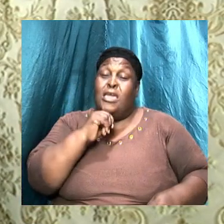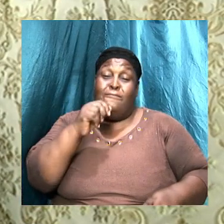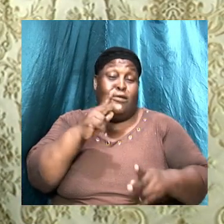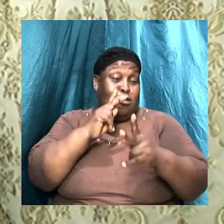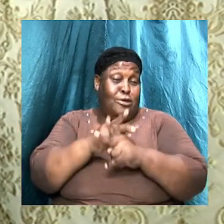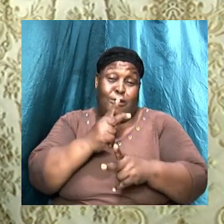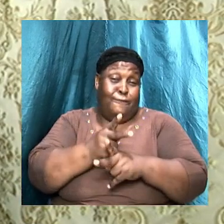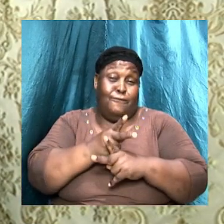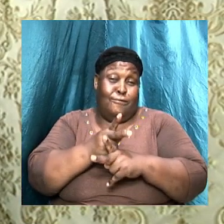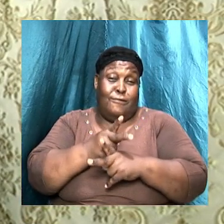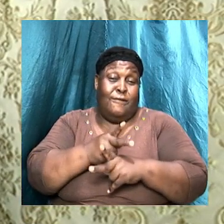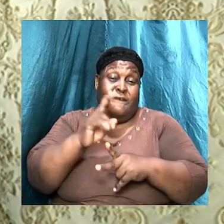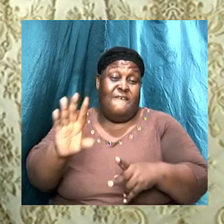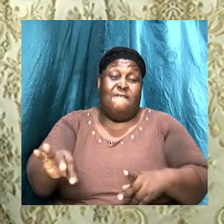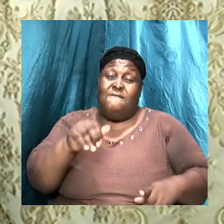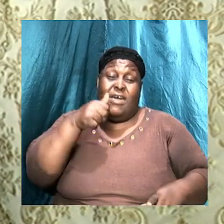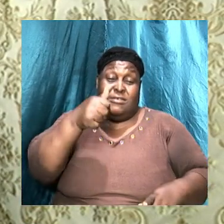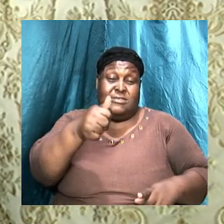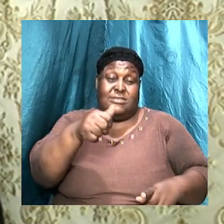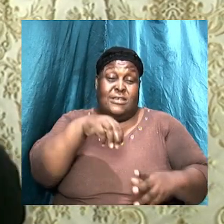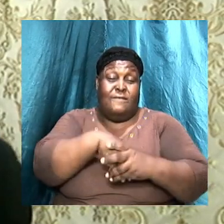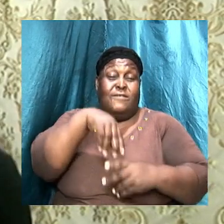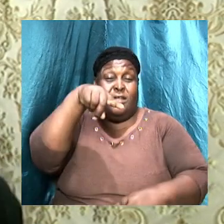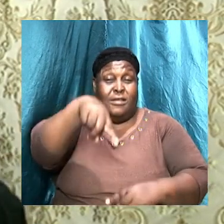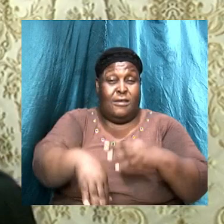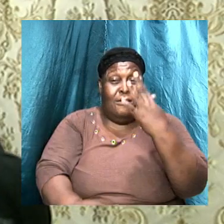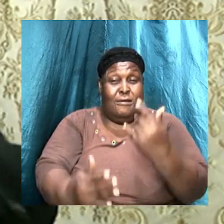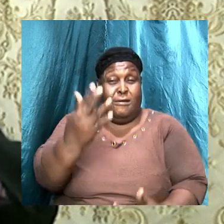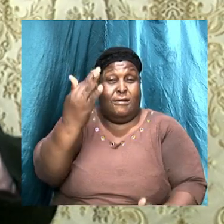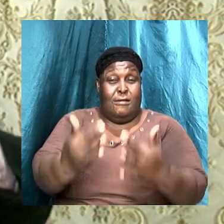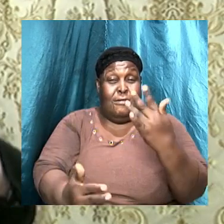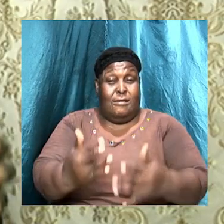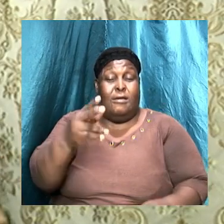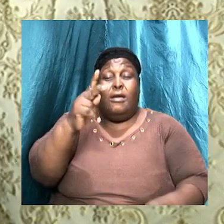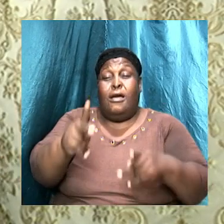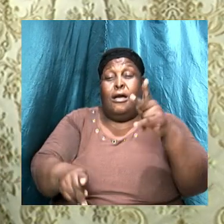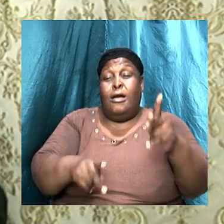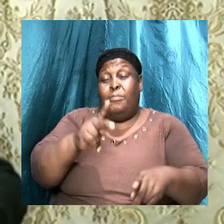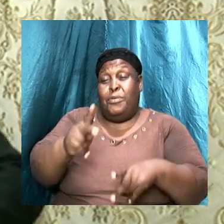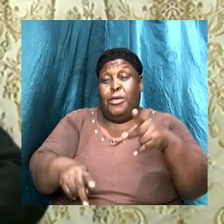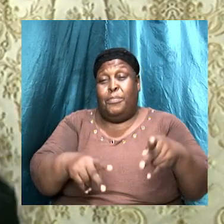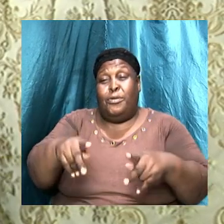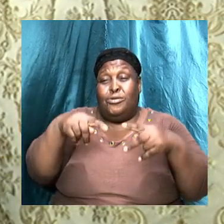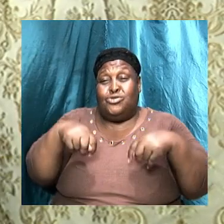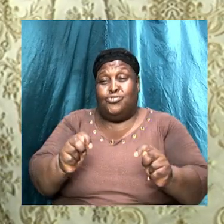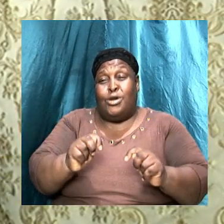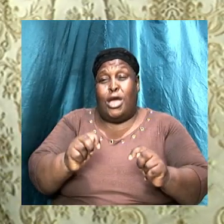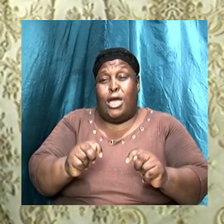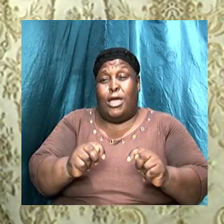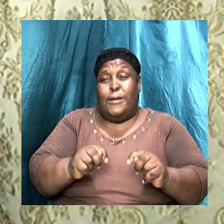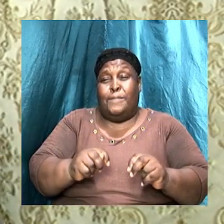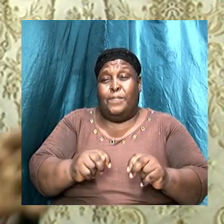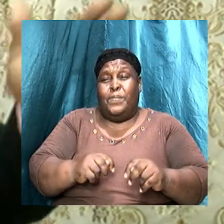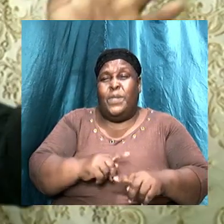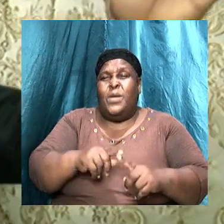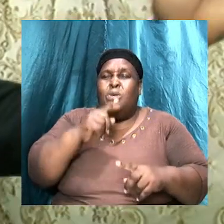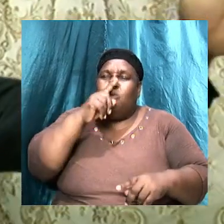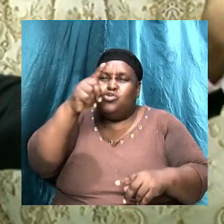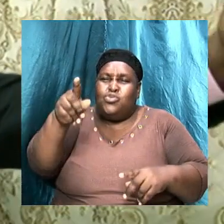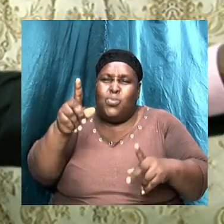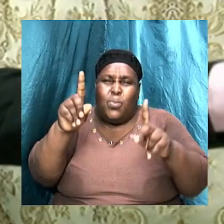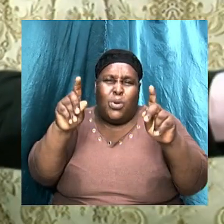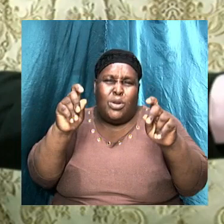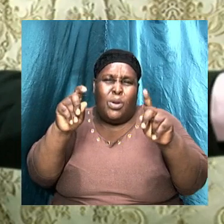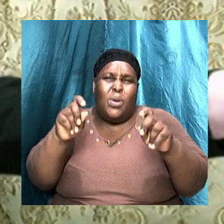you'll find yourself in hell amen because people they are trying how when somebody come up with that genuine question how